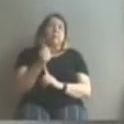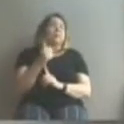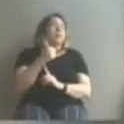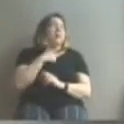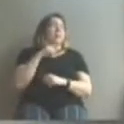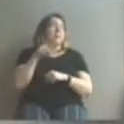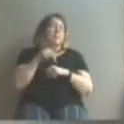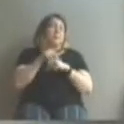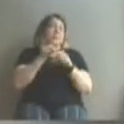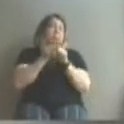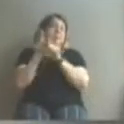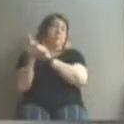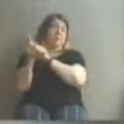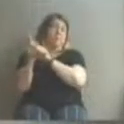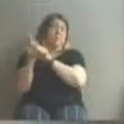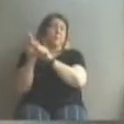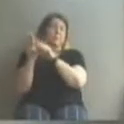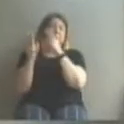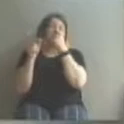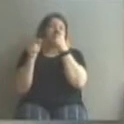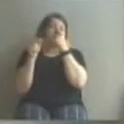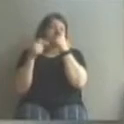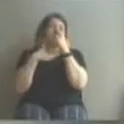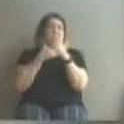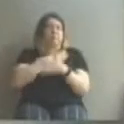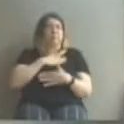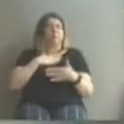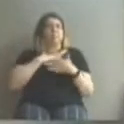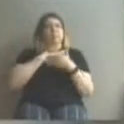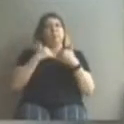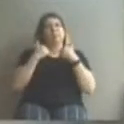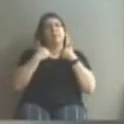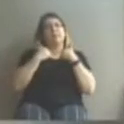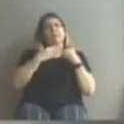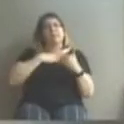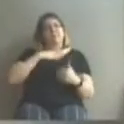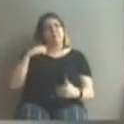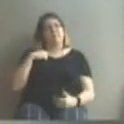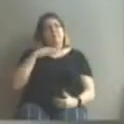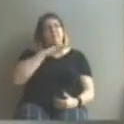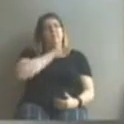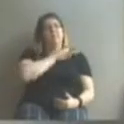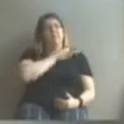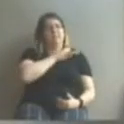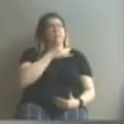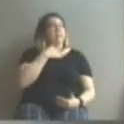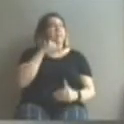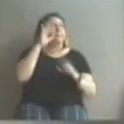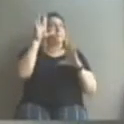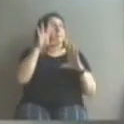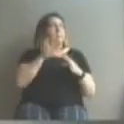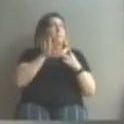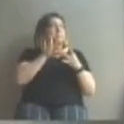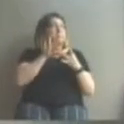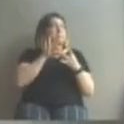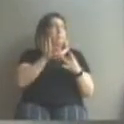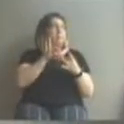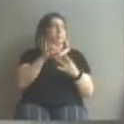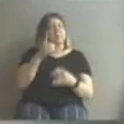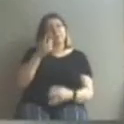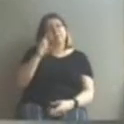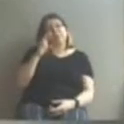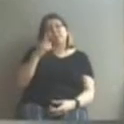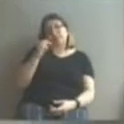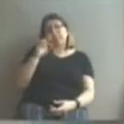principal also. I enjoyed having my staff. We had a great relationship. I'll use Dr.